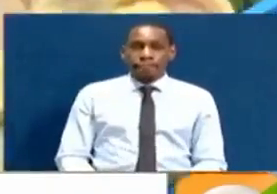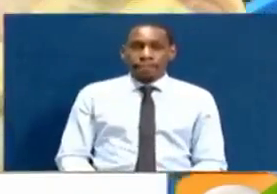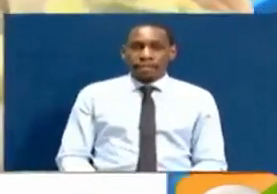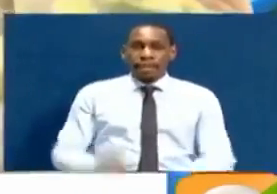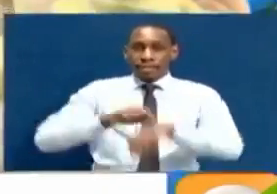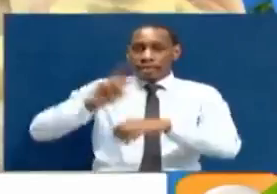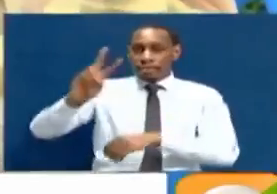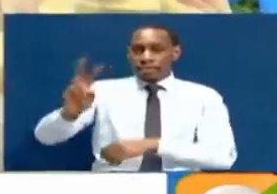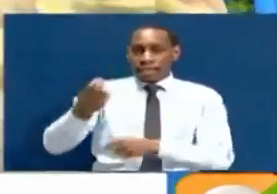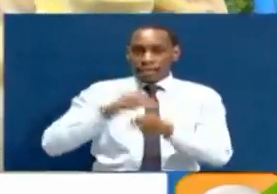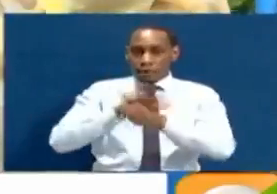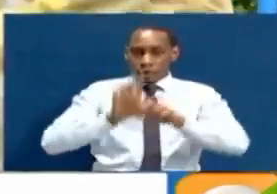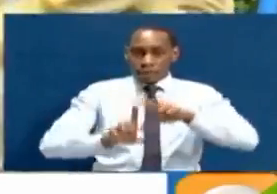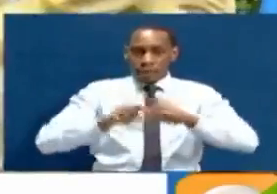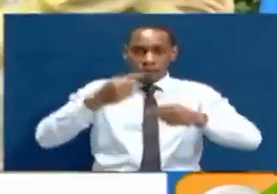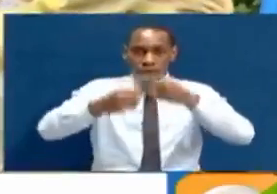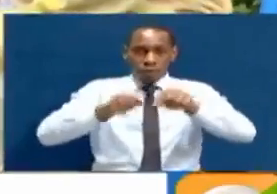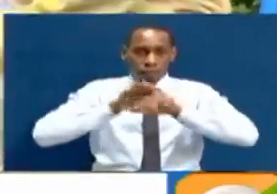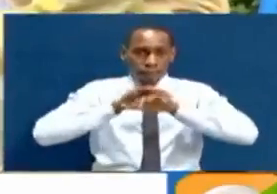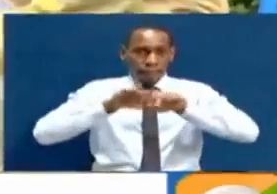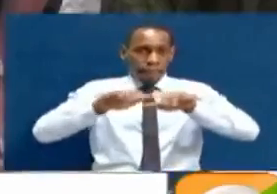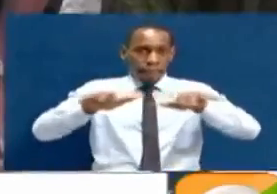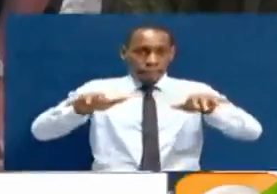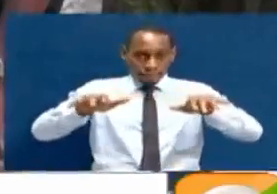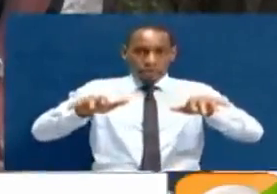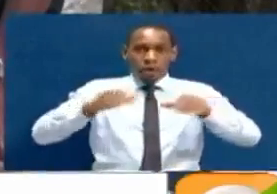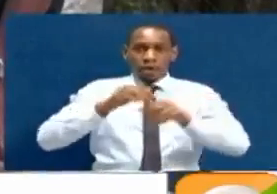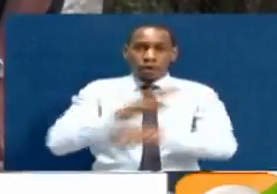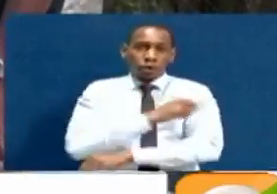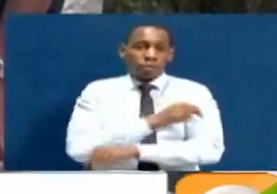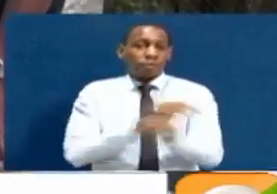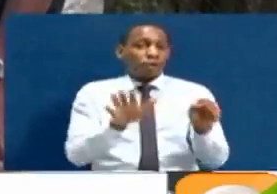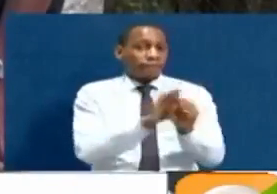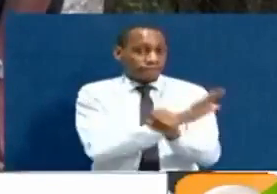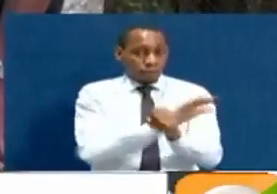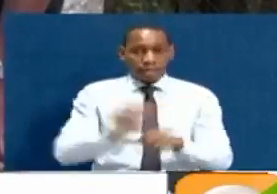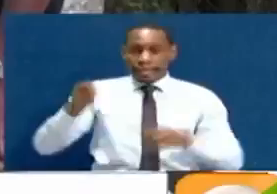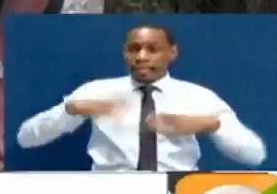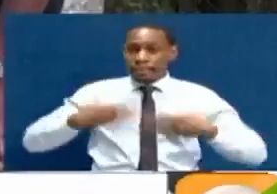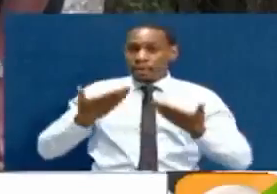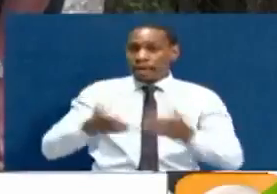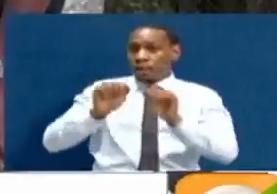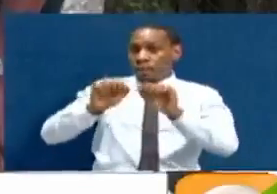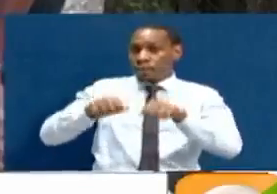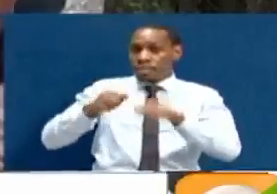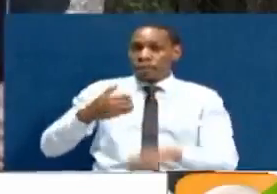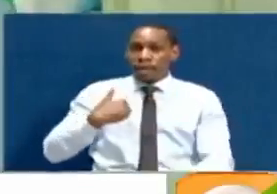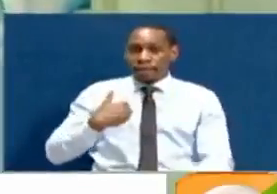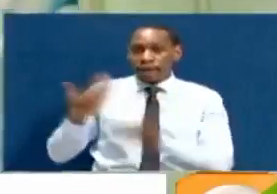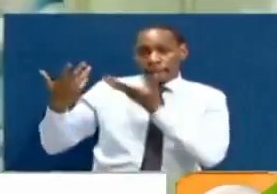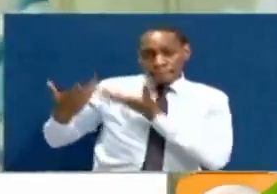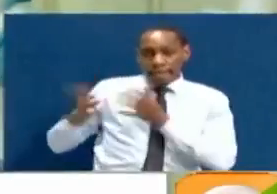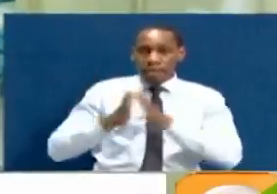As the second wave of the pandemic continues to stretch the available health facilities to the limit, Kenyans are now staring at a greater